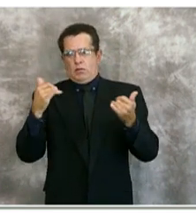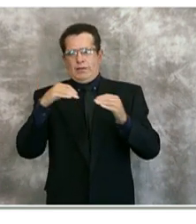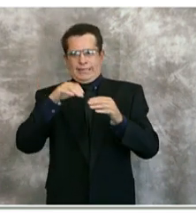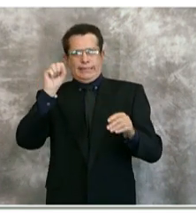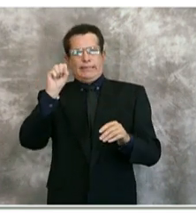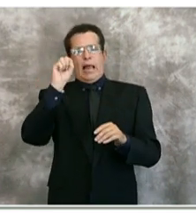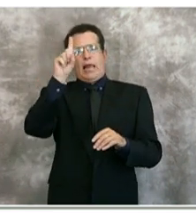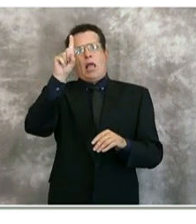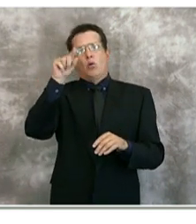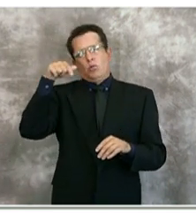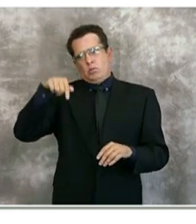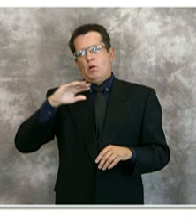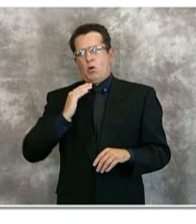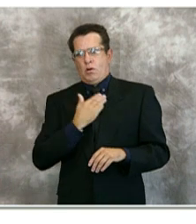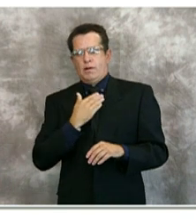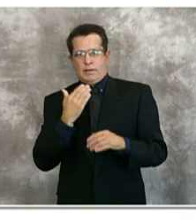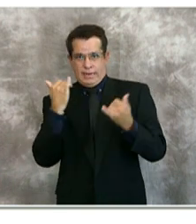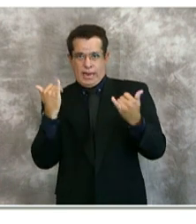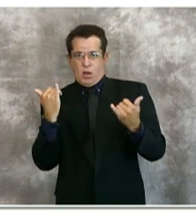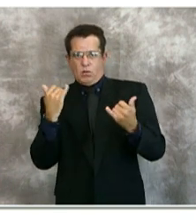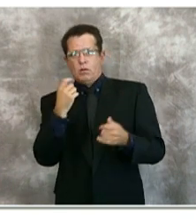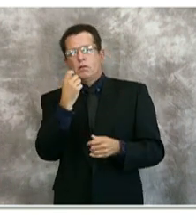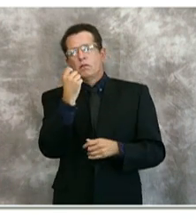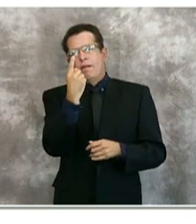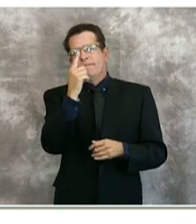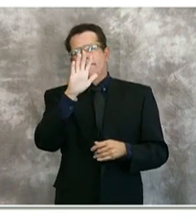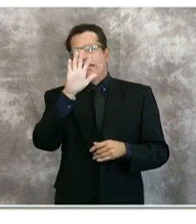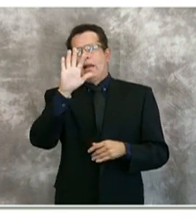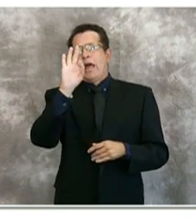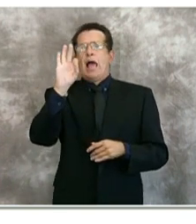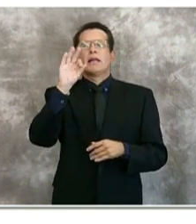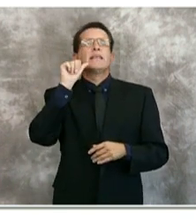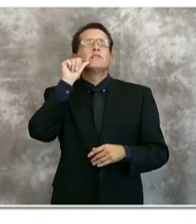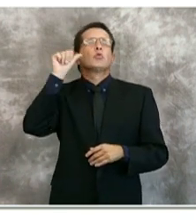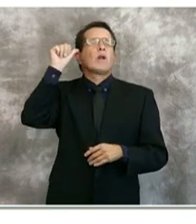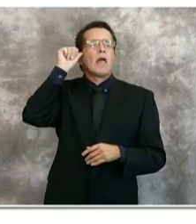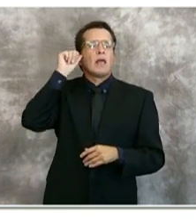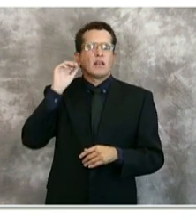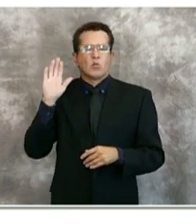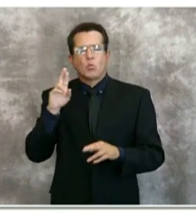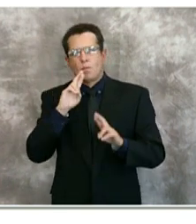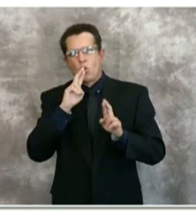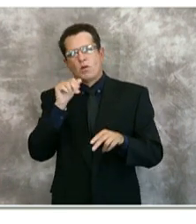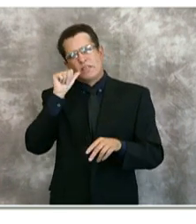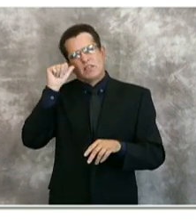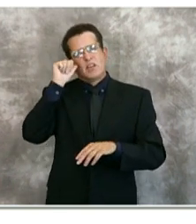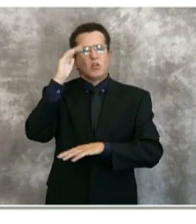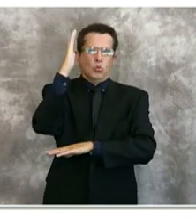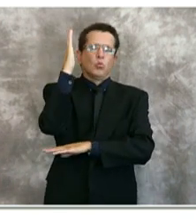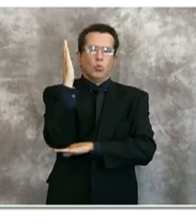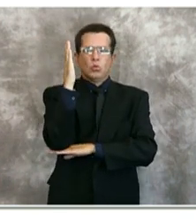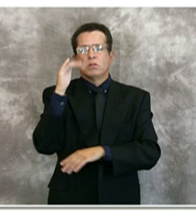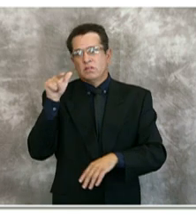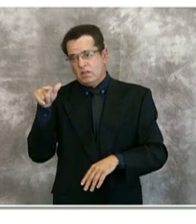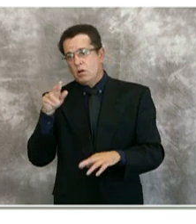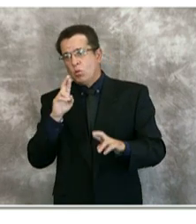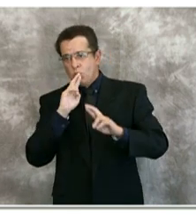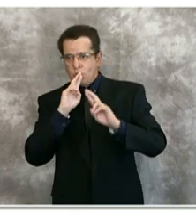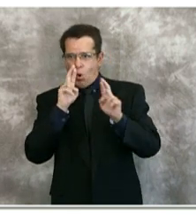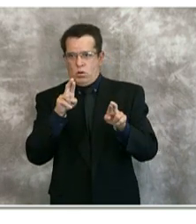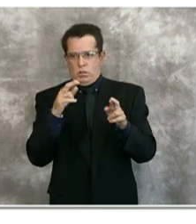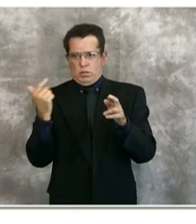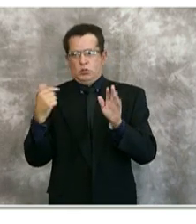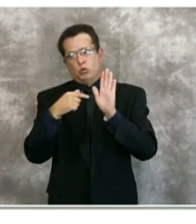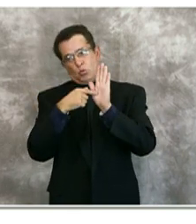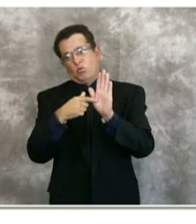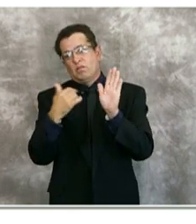statistics are from reports as of 11:59 yesterday. Today, as a result of those reports,